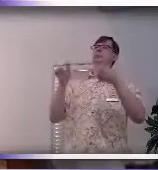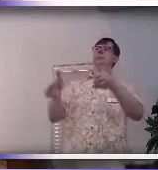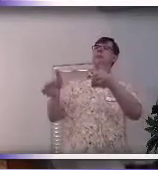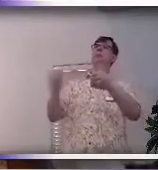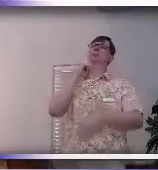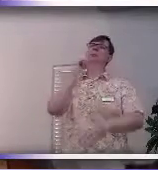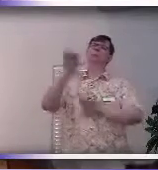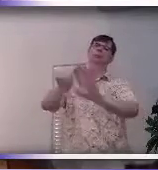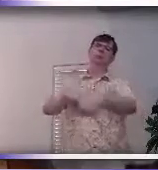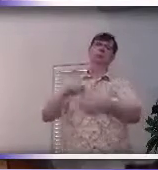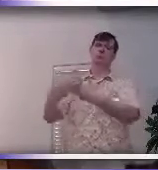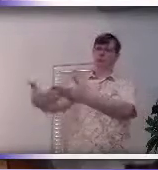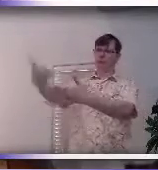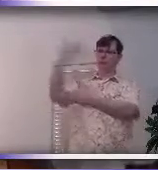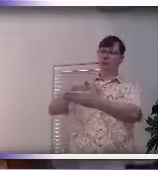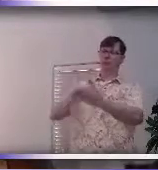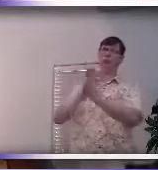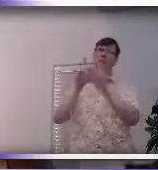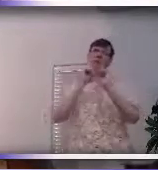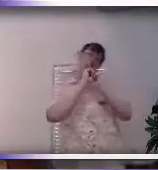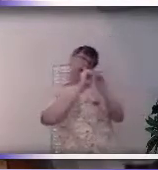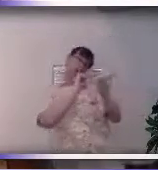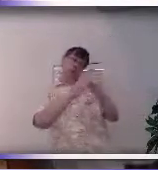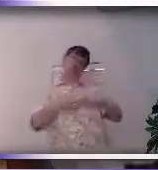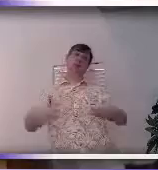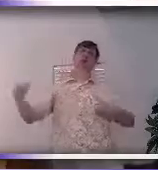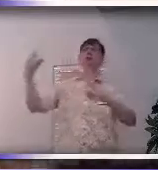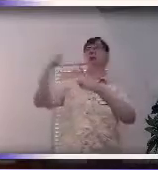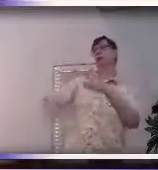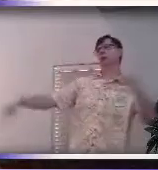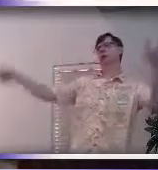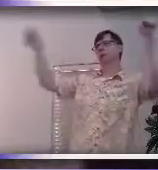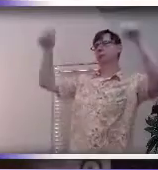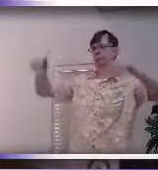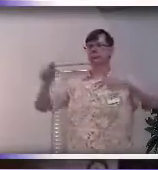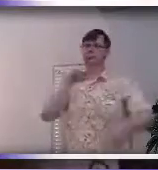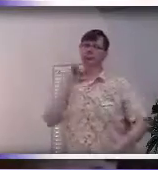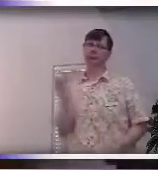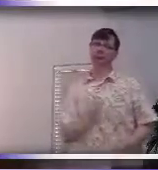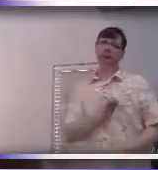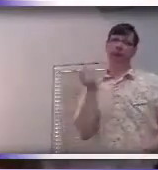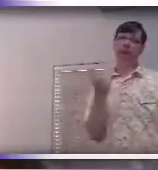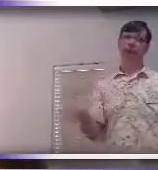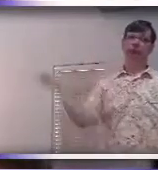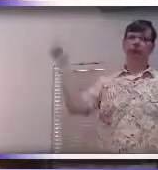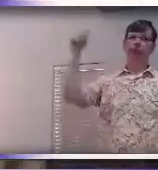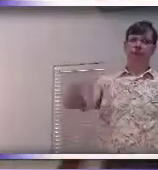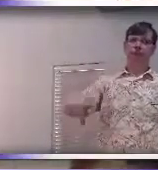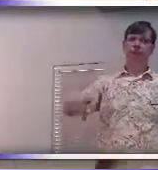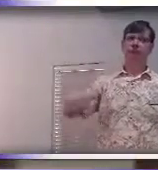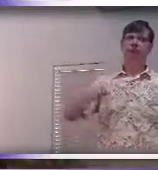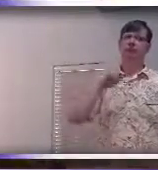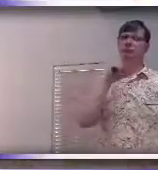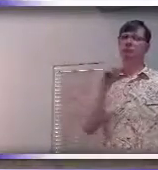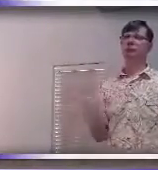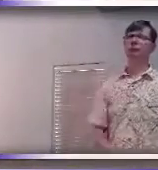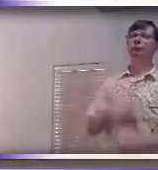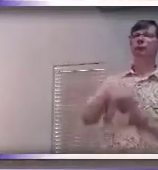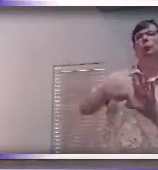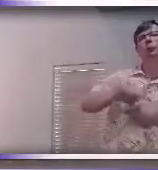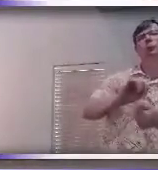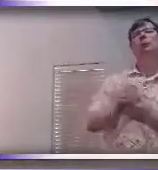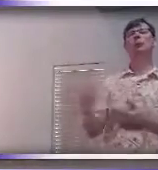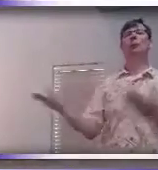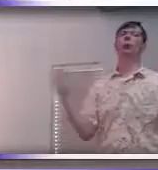And so we're going to go into that conversation right now. I pray from here so that